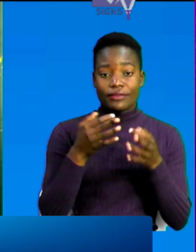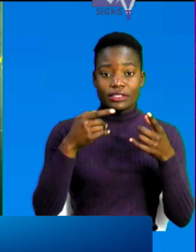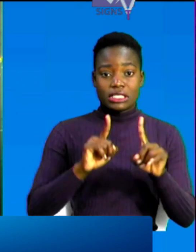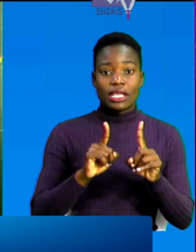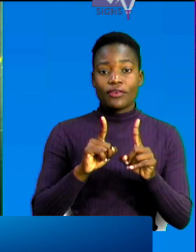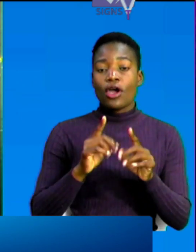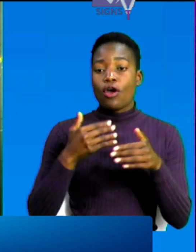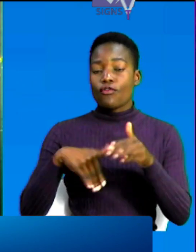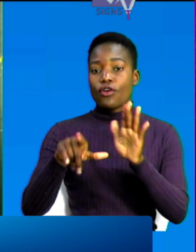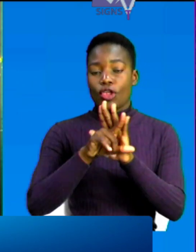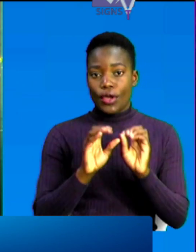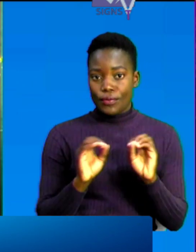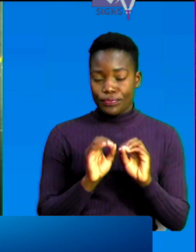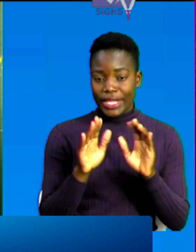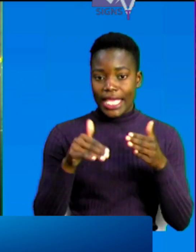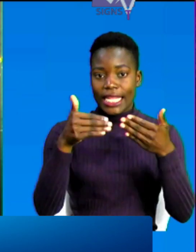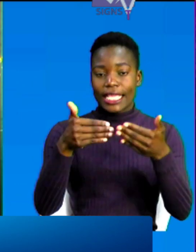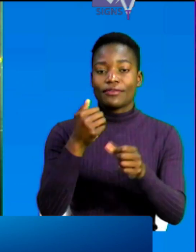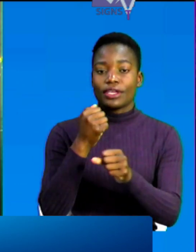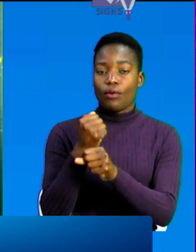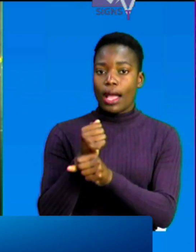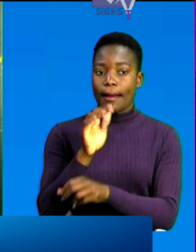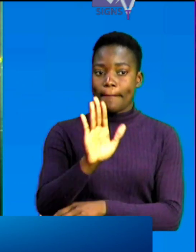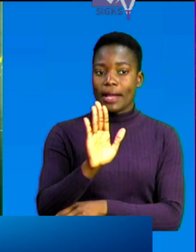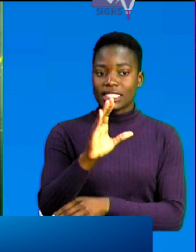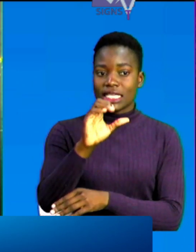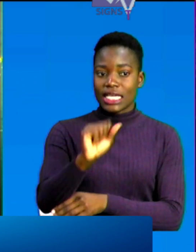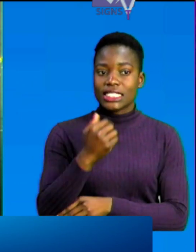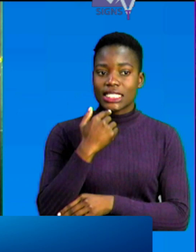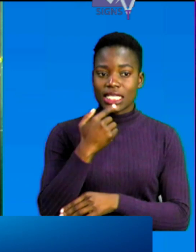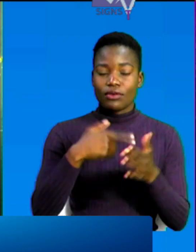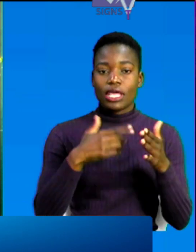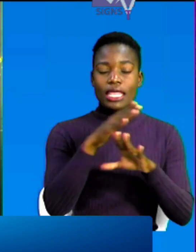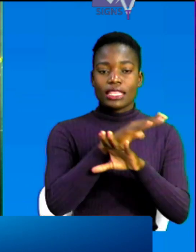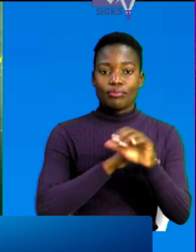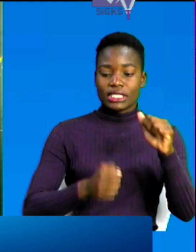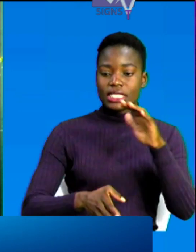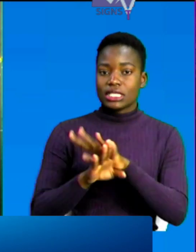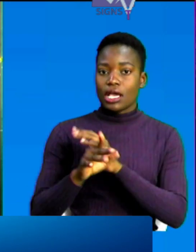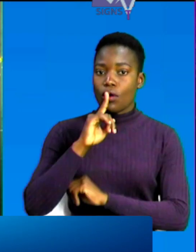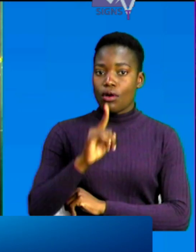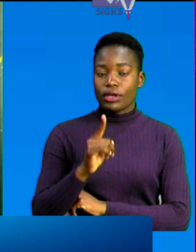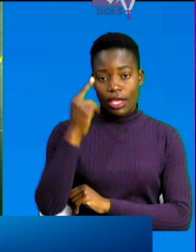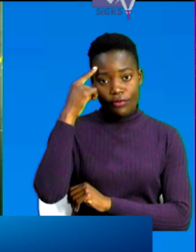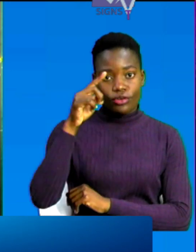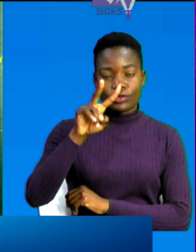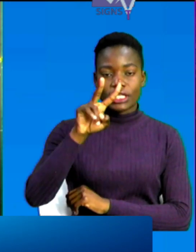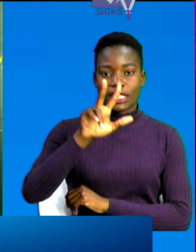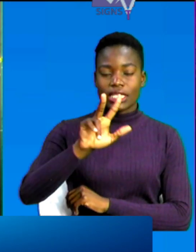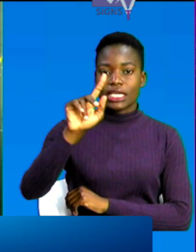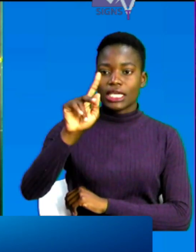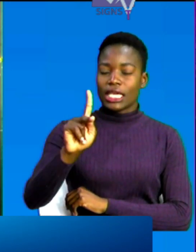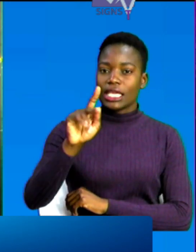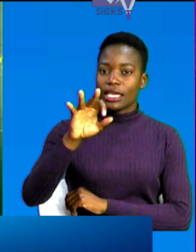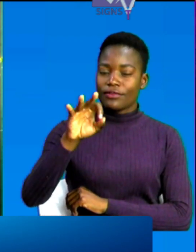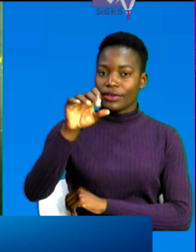the law in discharging their duties. The CS implemented the President's sack order for 23 Kenya Forest